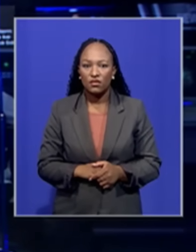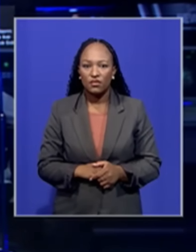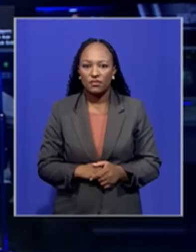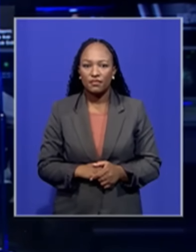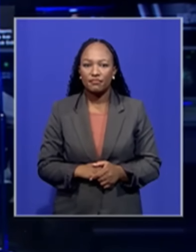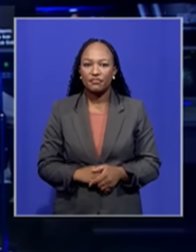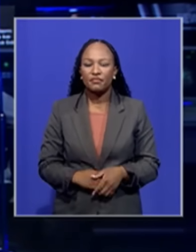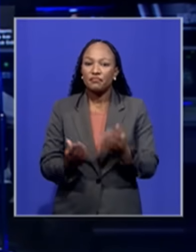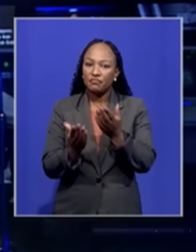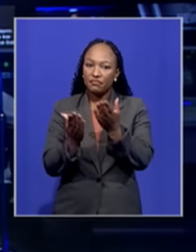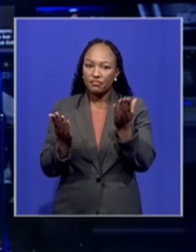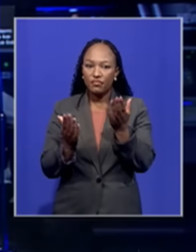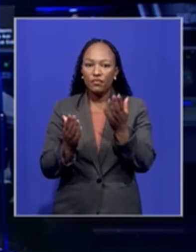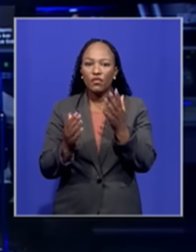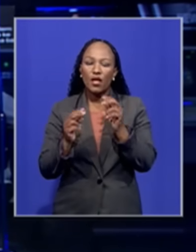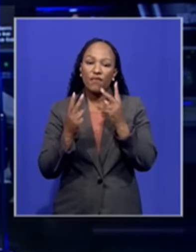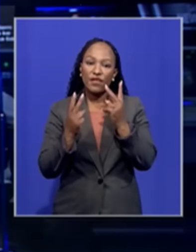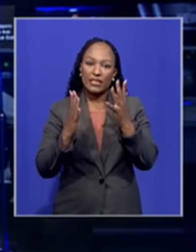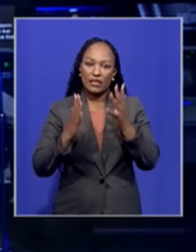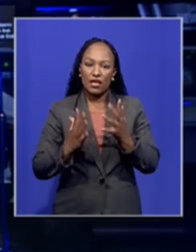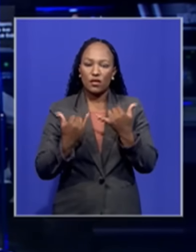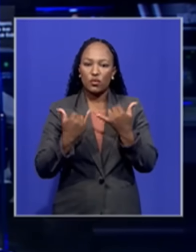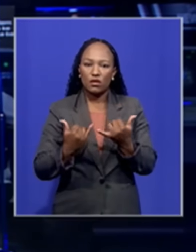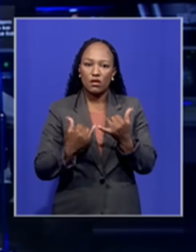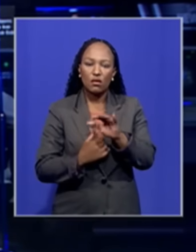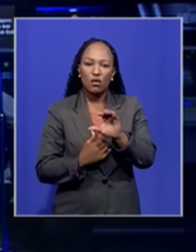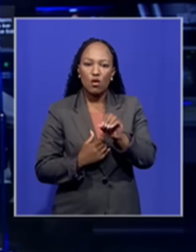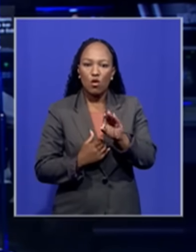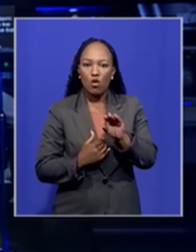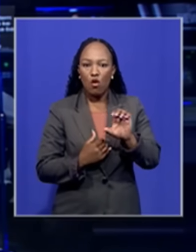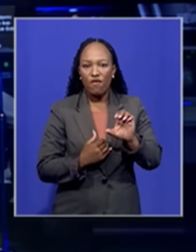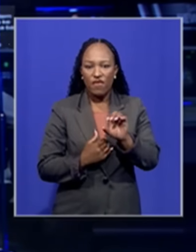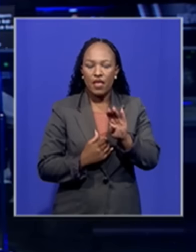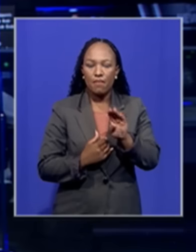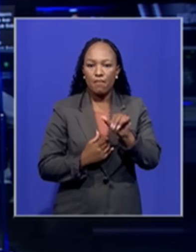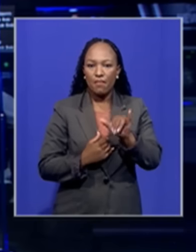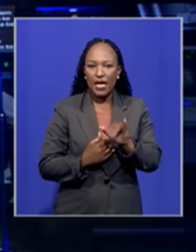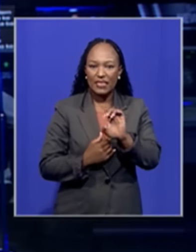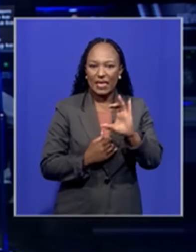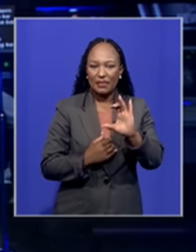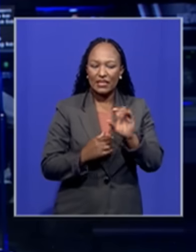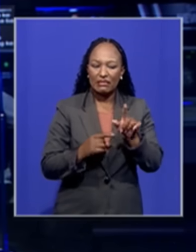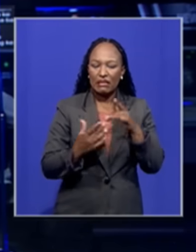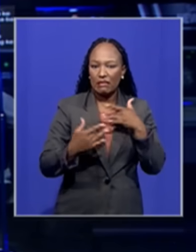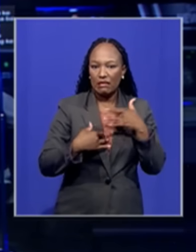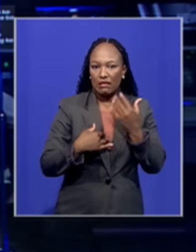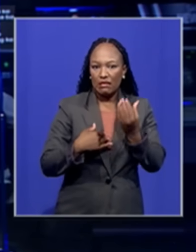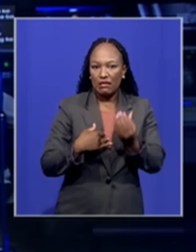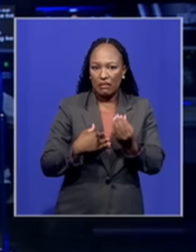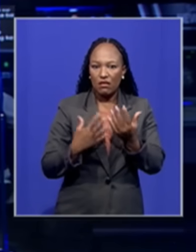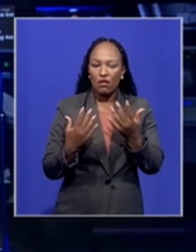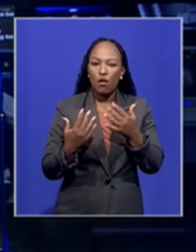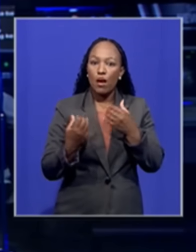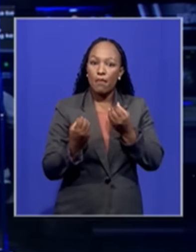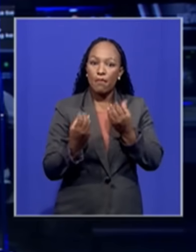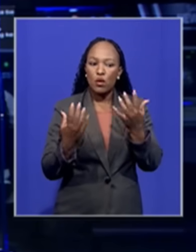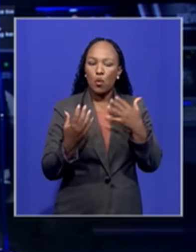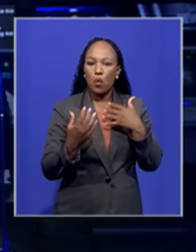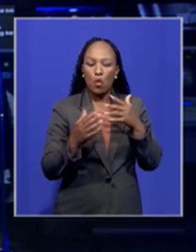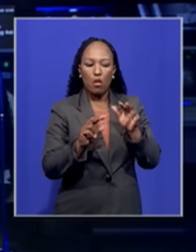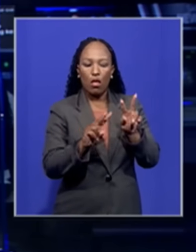Tsona re dithakgola ka tse reng baeti ba neng ba etetse lewatle la Coffee Bay le Eastern Cape ba ngongoreiswa ke leqeme la bahlanka ba lebelang